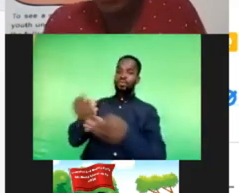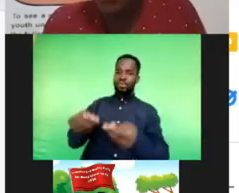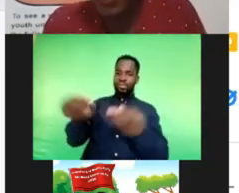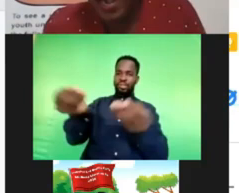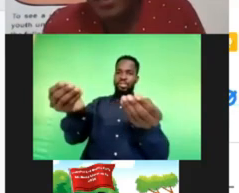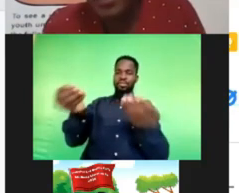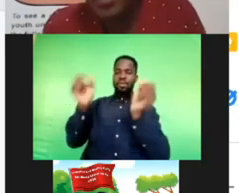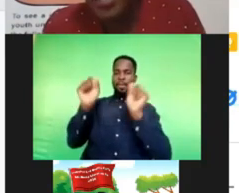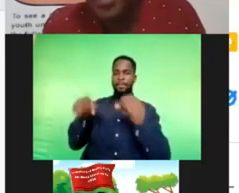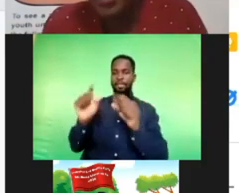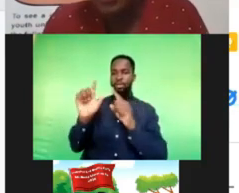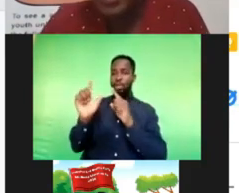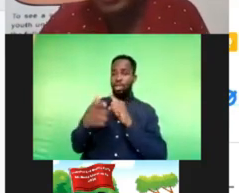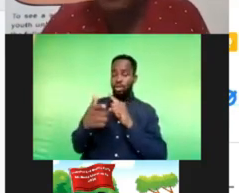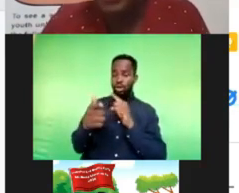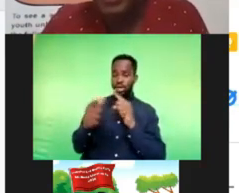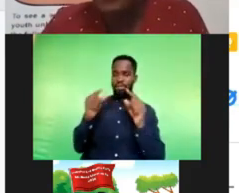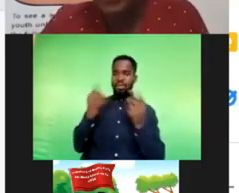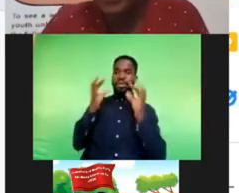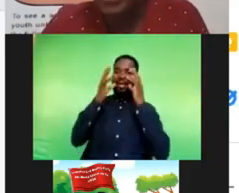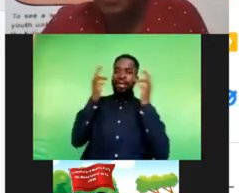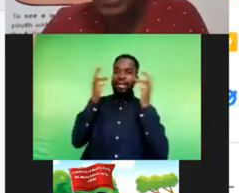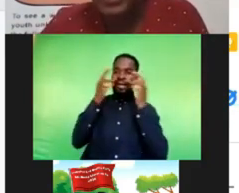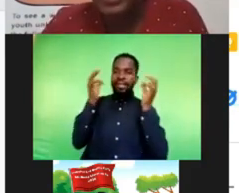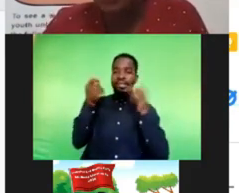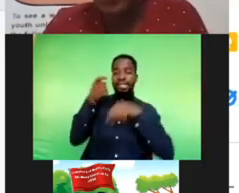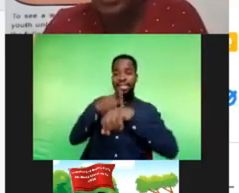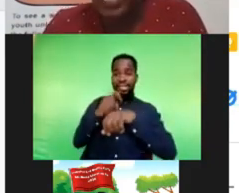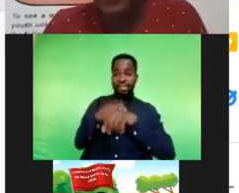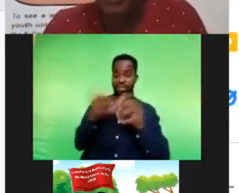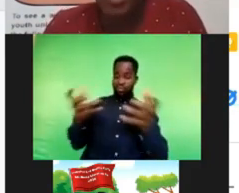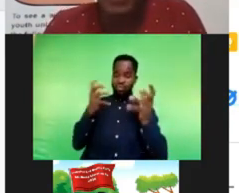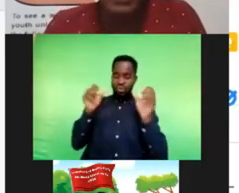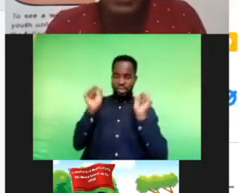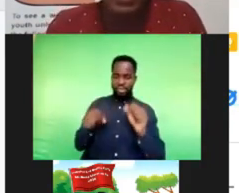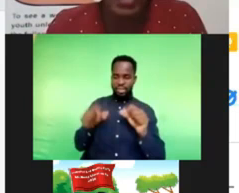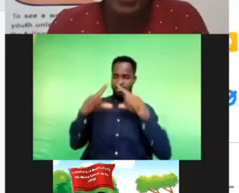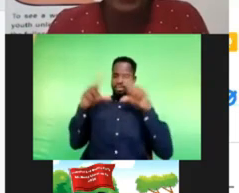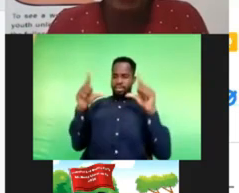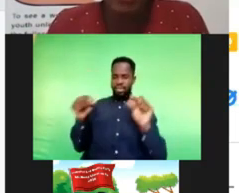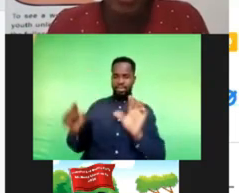with a lot of cards, so that every time they want something, they show it a picture. But